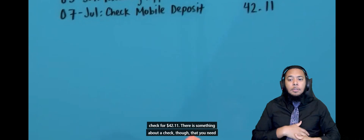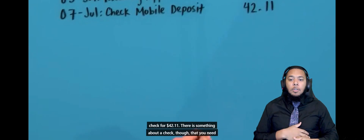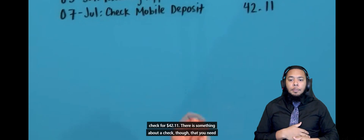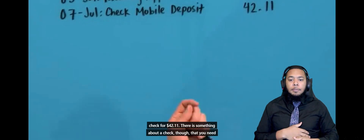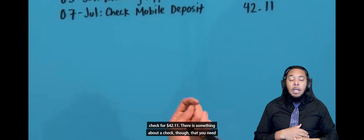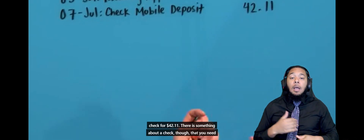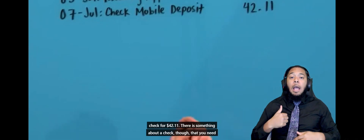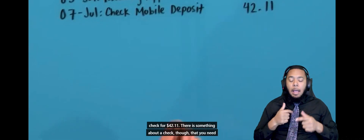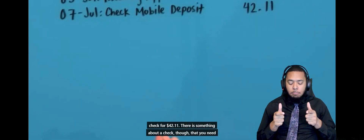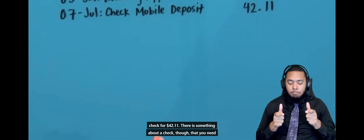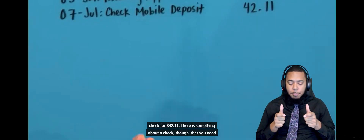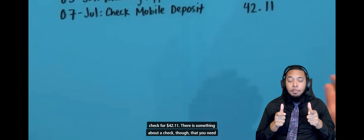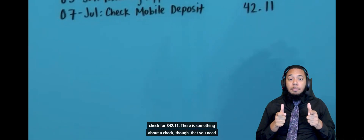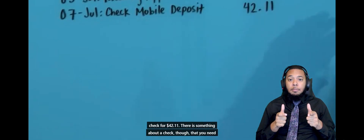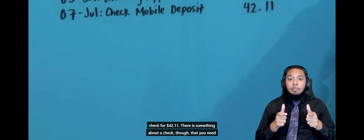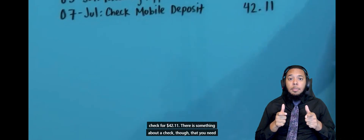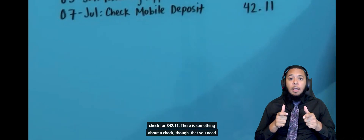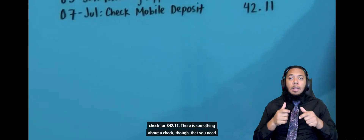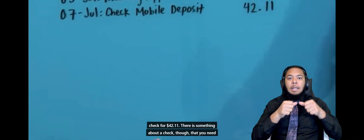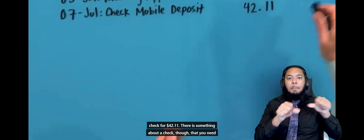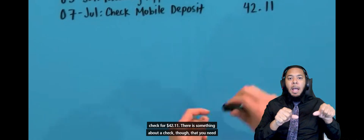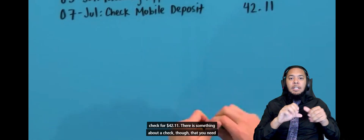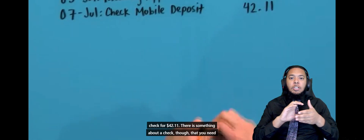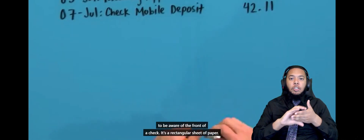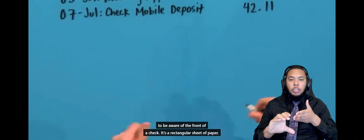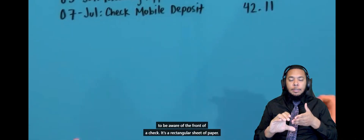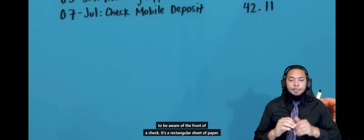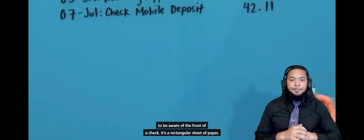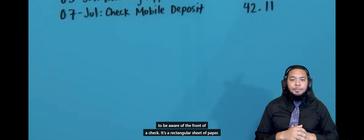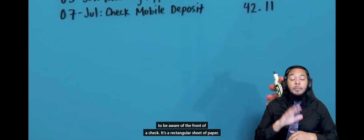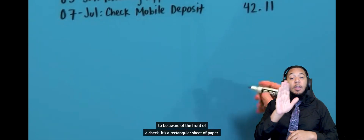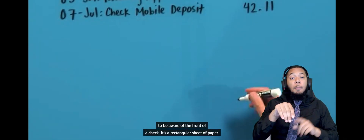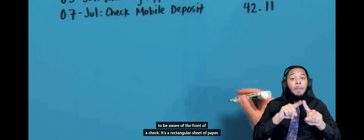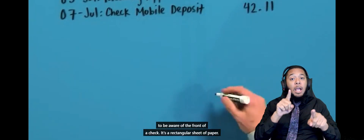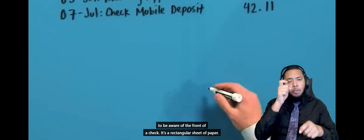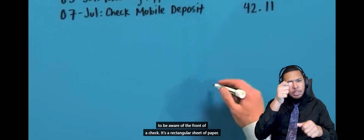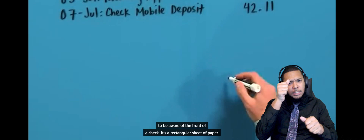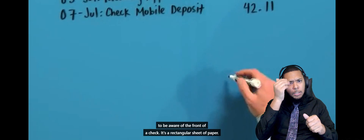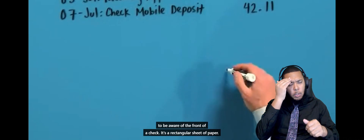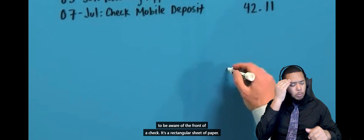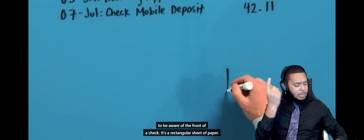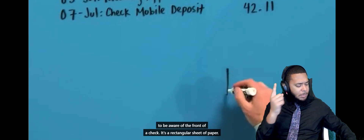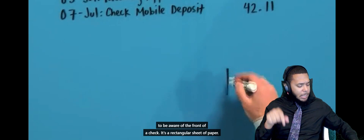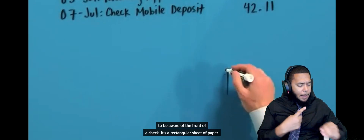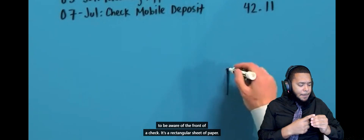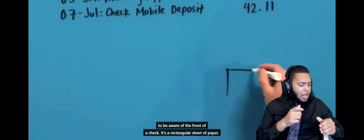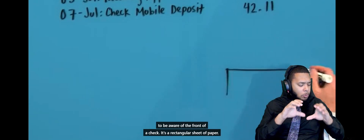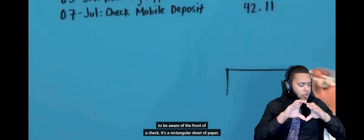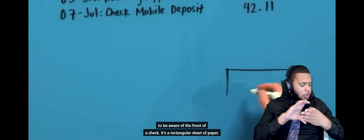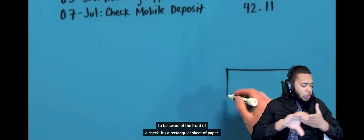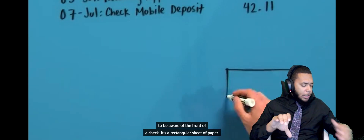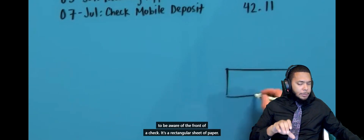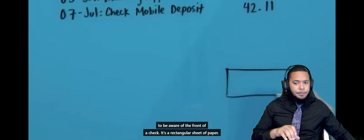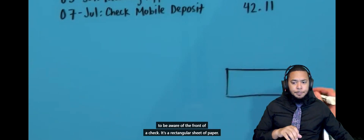for $42.11. There's something about a check, though, that you need to be aware of. The front of a